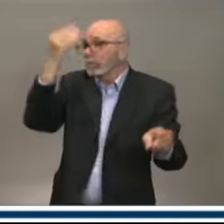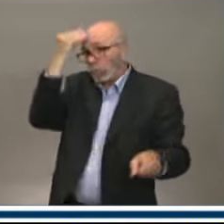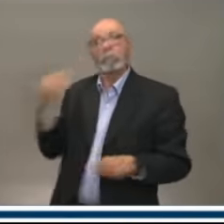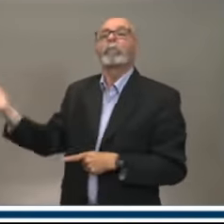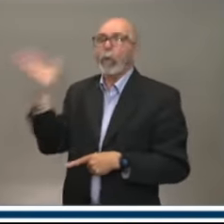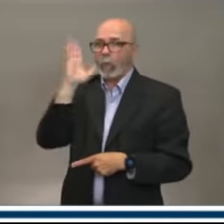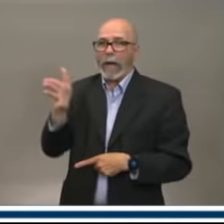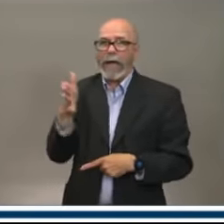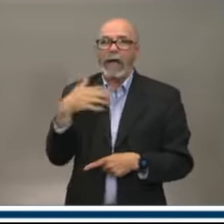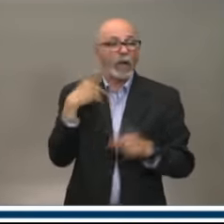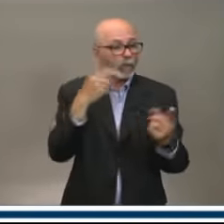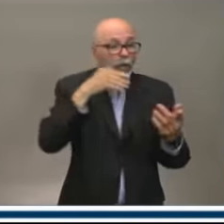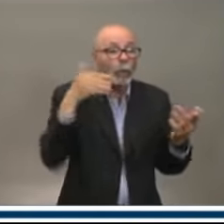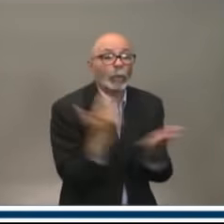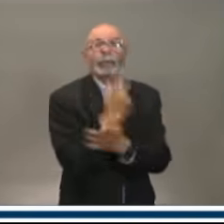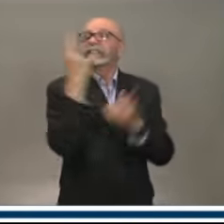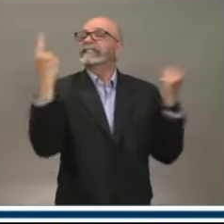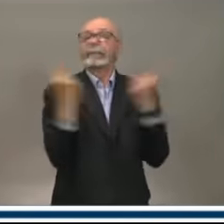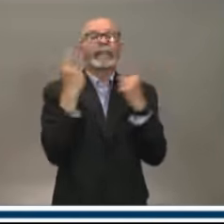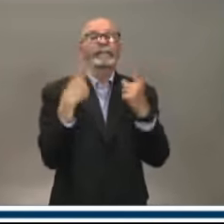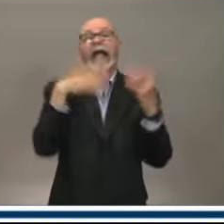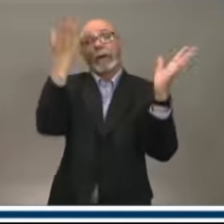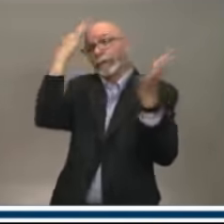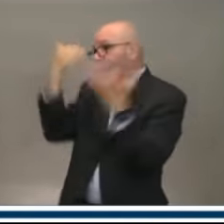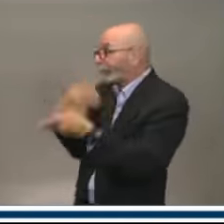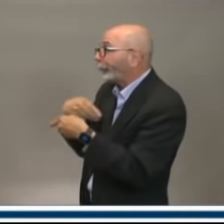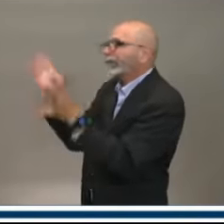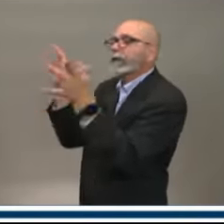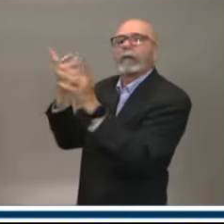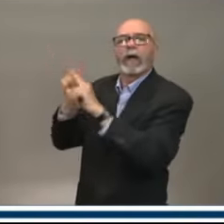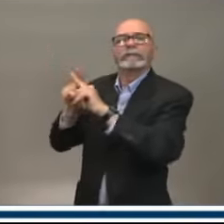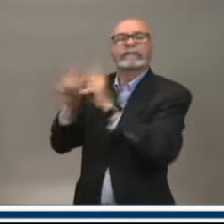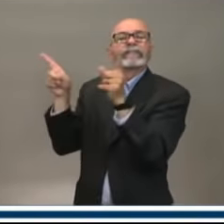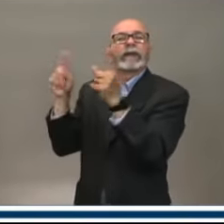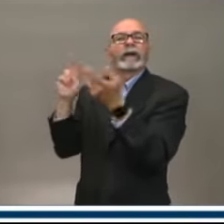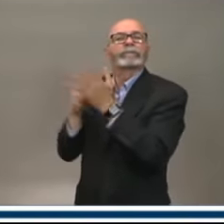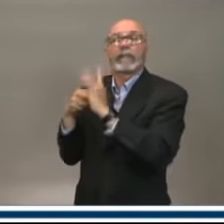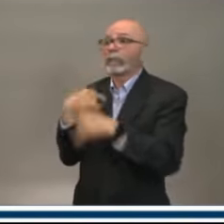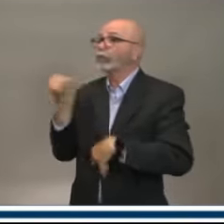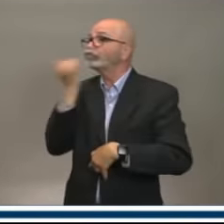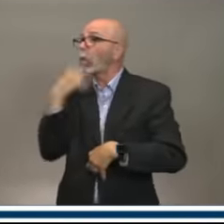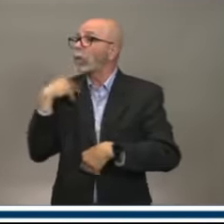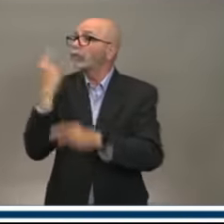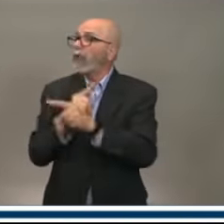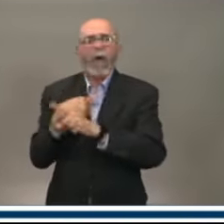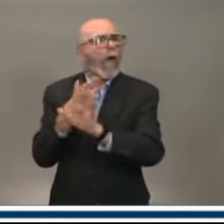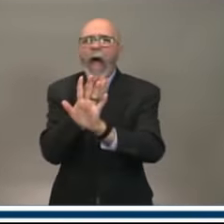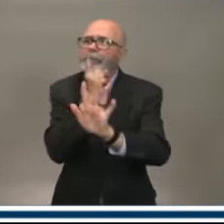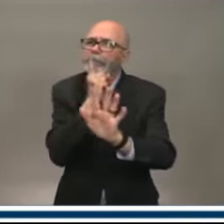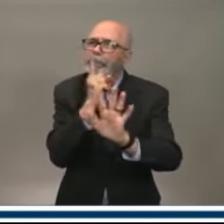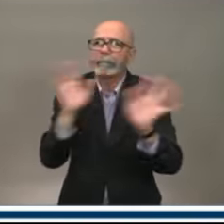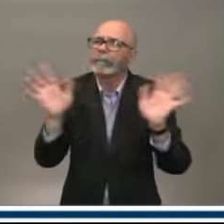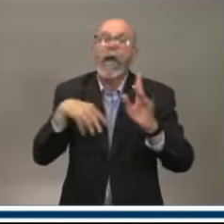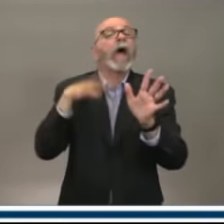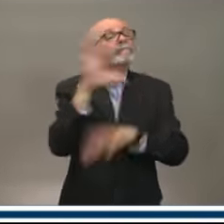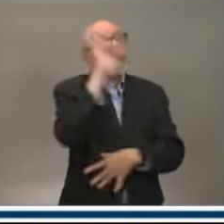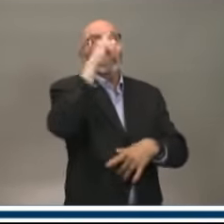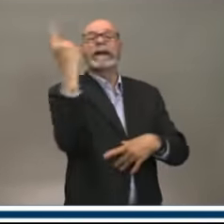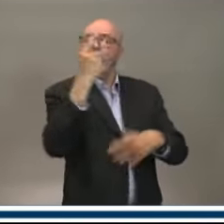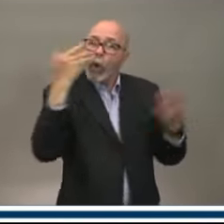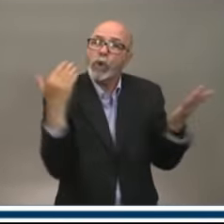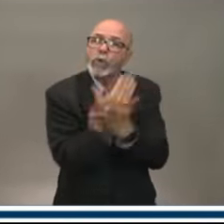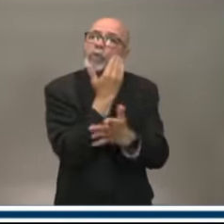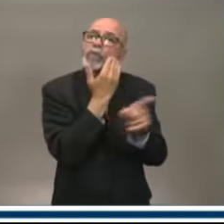little bit different, it doesn't mean we were wrong the first time. It means the evidence has evolved. we're going to have to continue to focus on